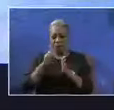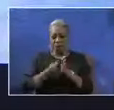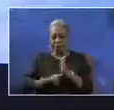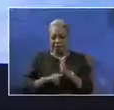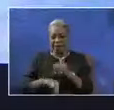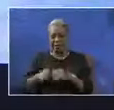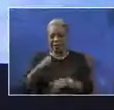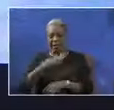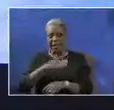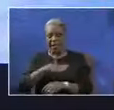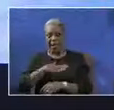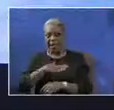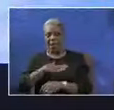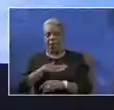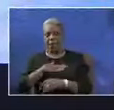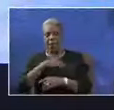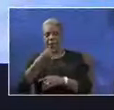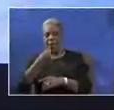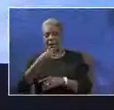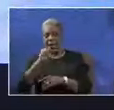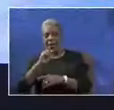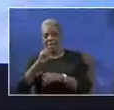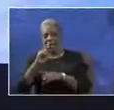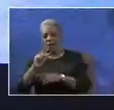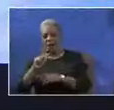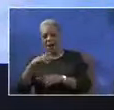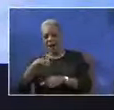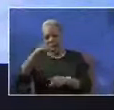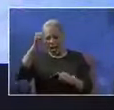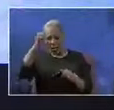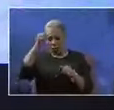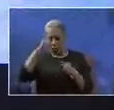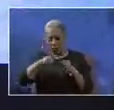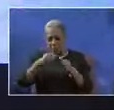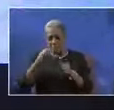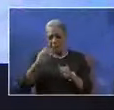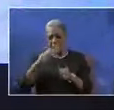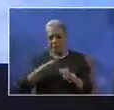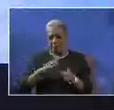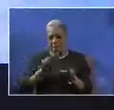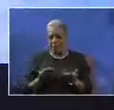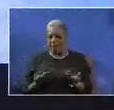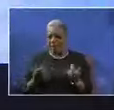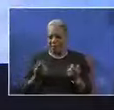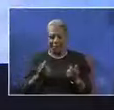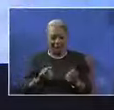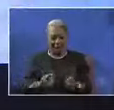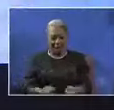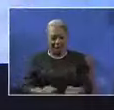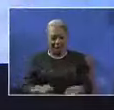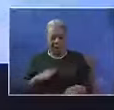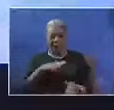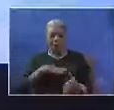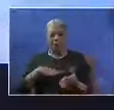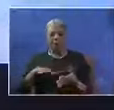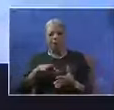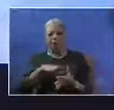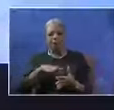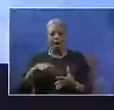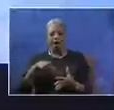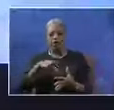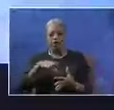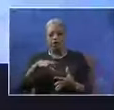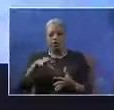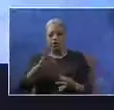my gall, when I remember all the things, the bad things that happened, my soul hath them